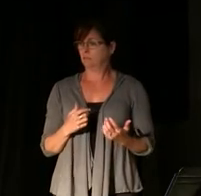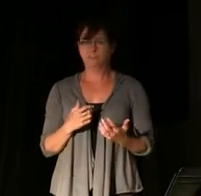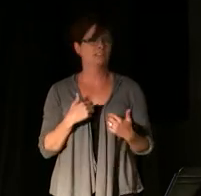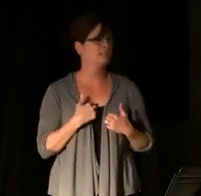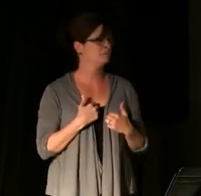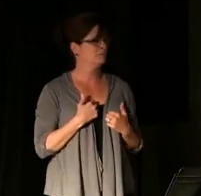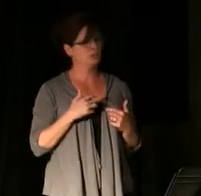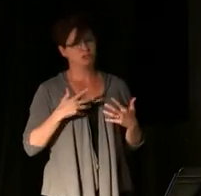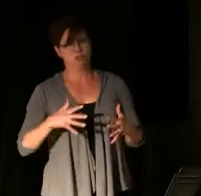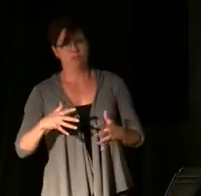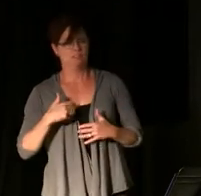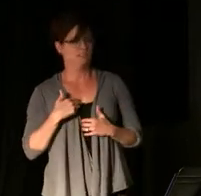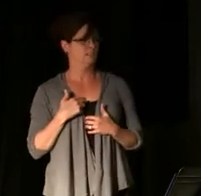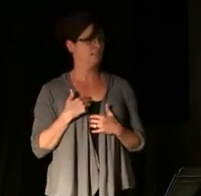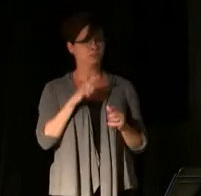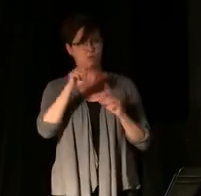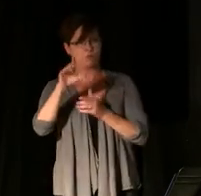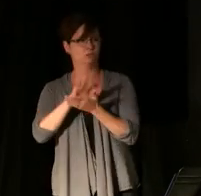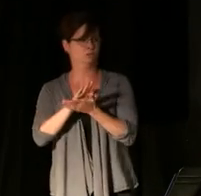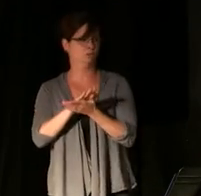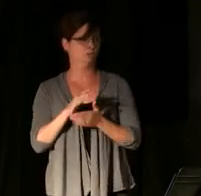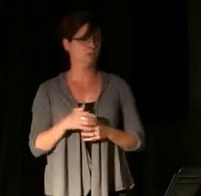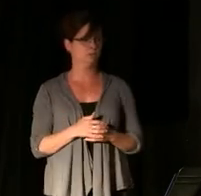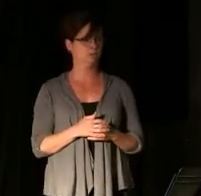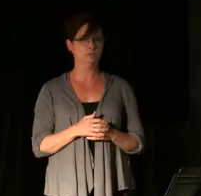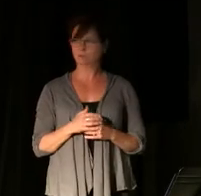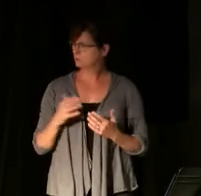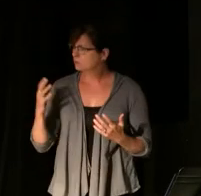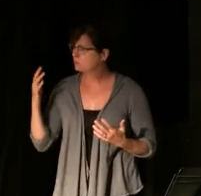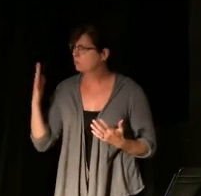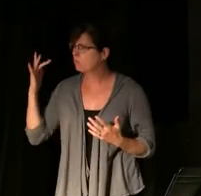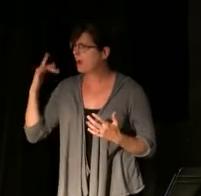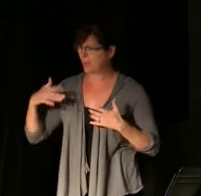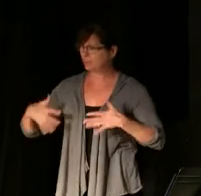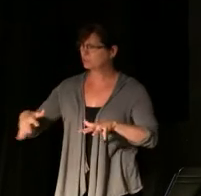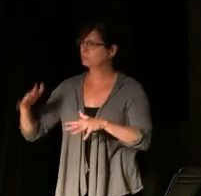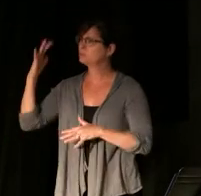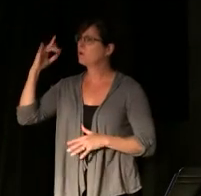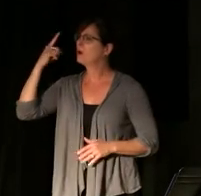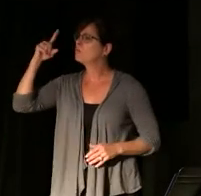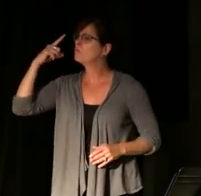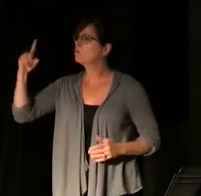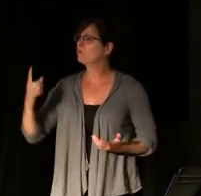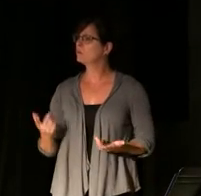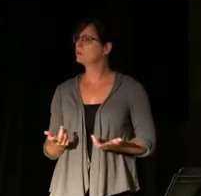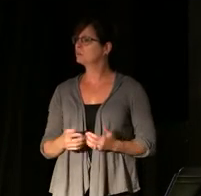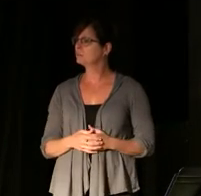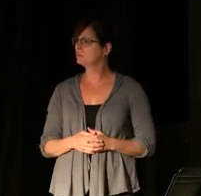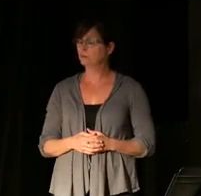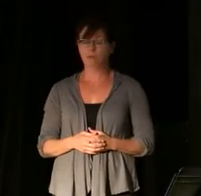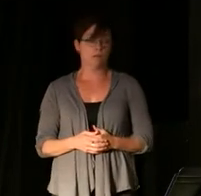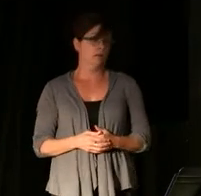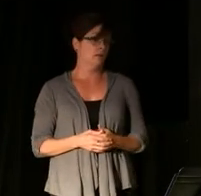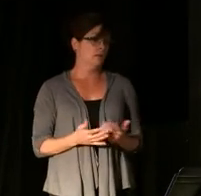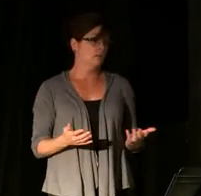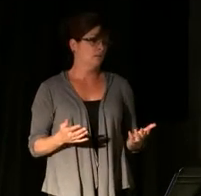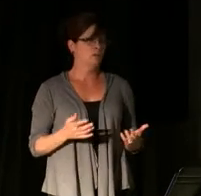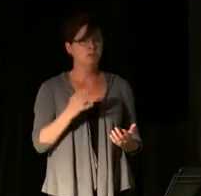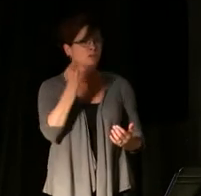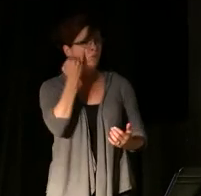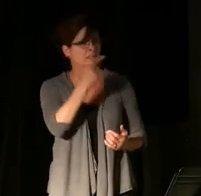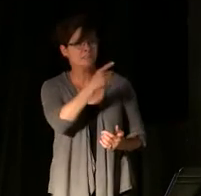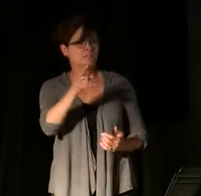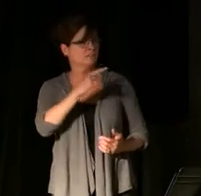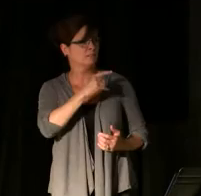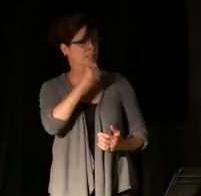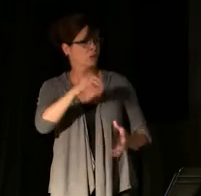I guess I'm just a little bit nervous about going to school. What are you so nervous about? Well, what if they don't